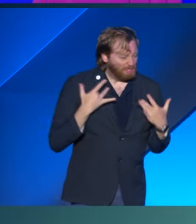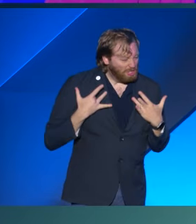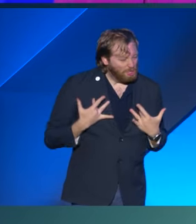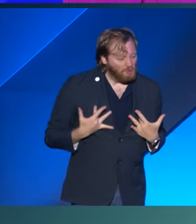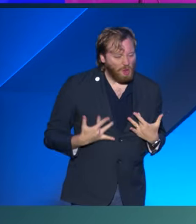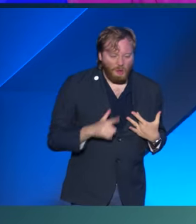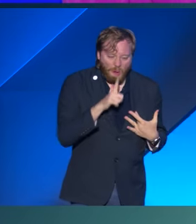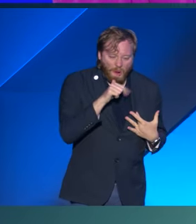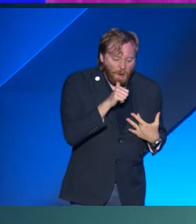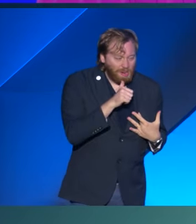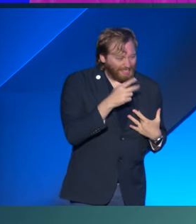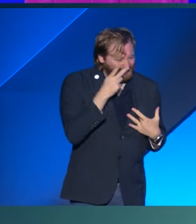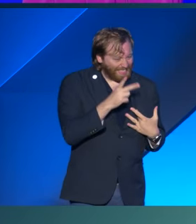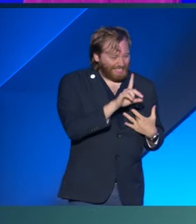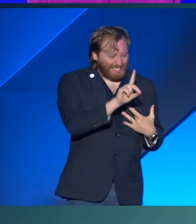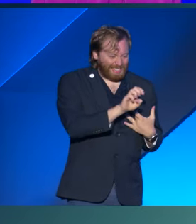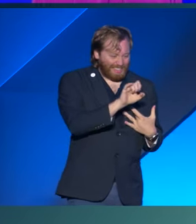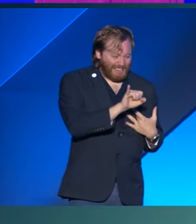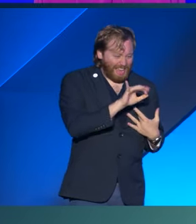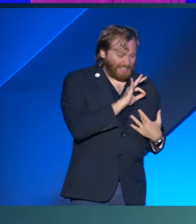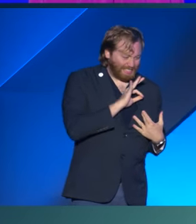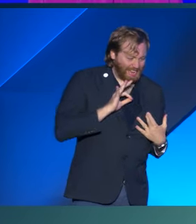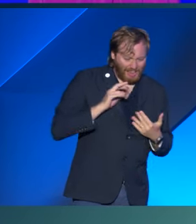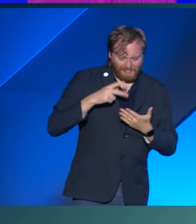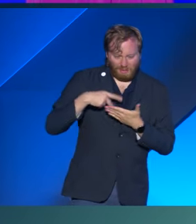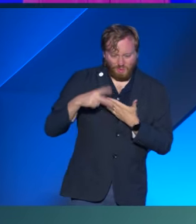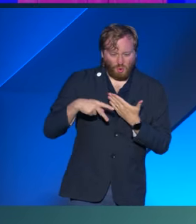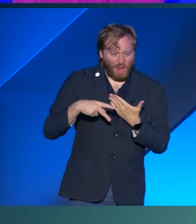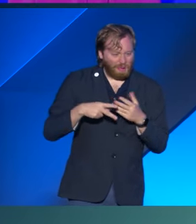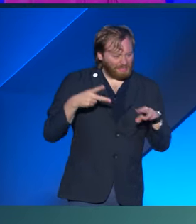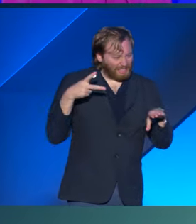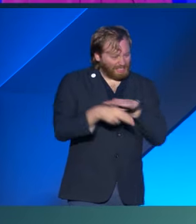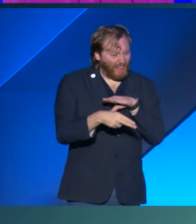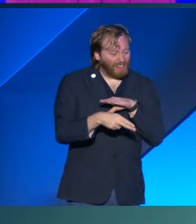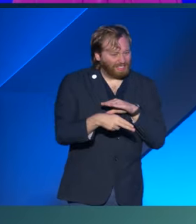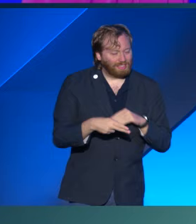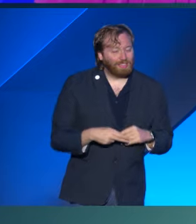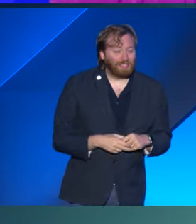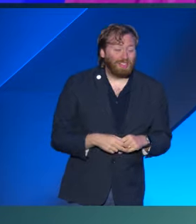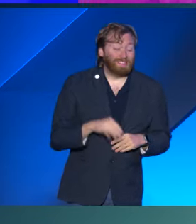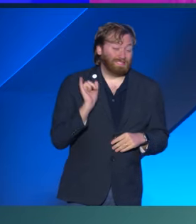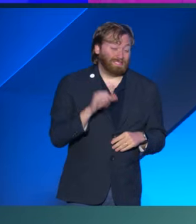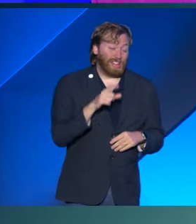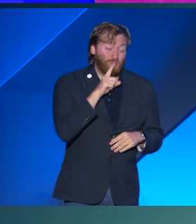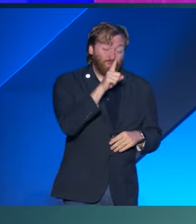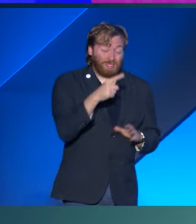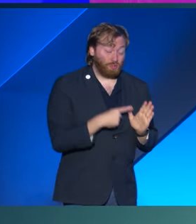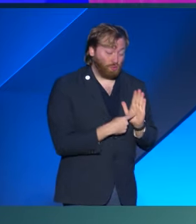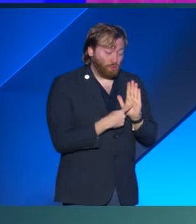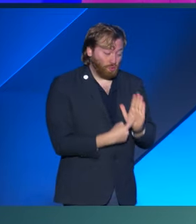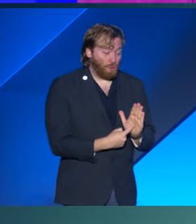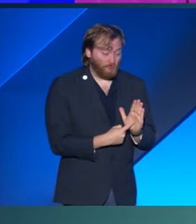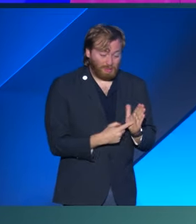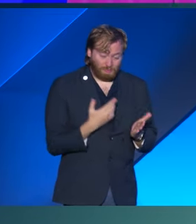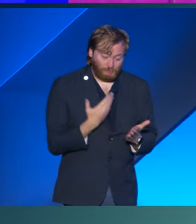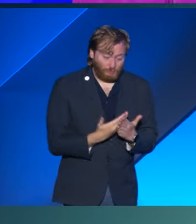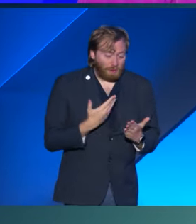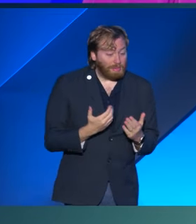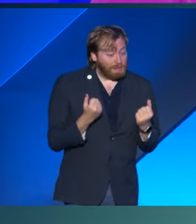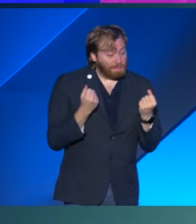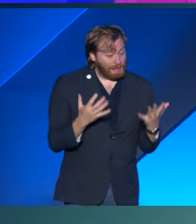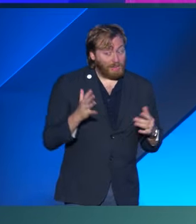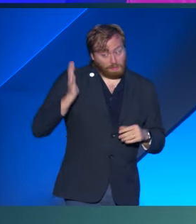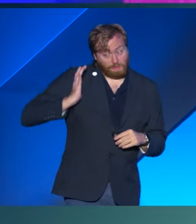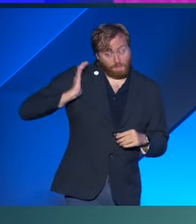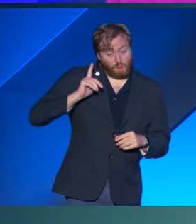DEI staff and programming get cut. And it just goes to show that many of the promises made in